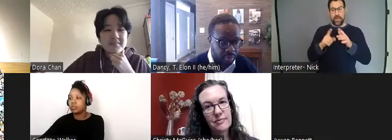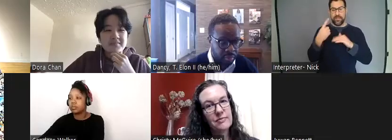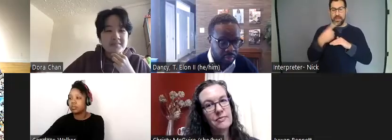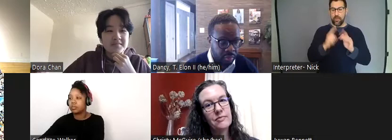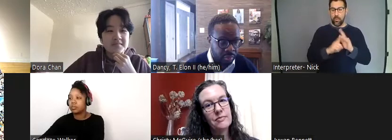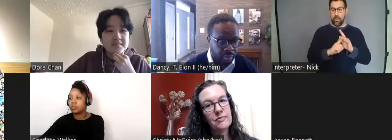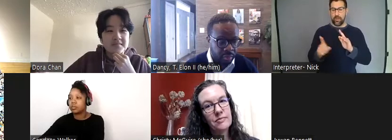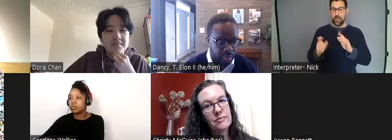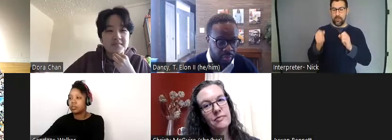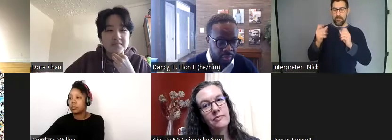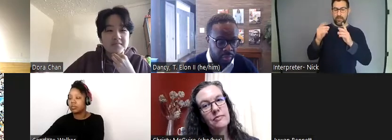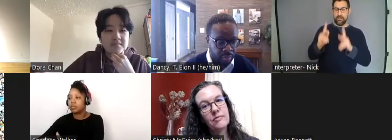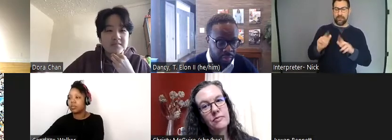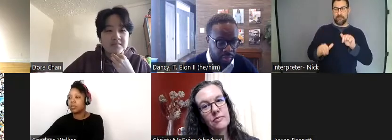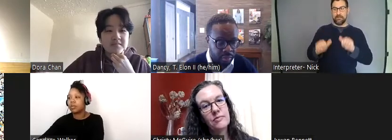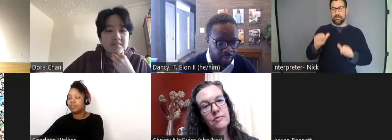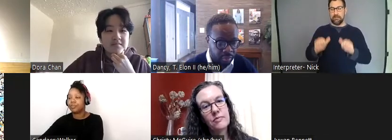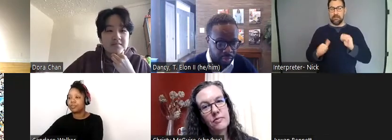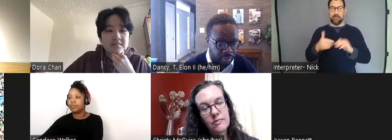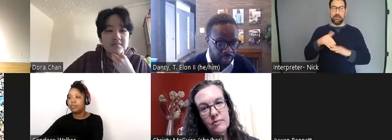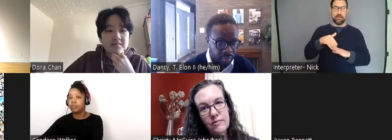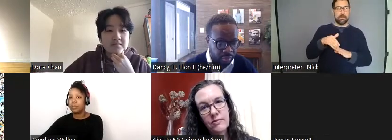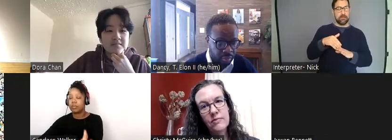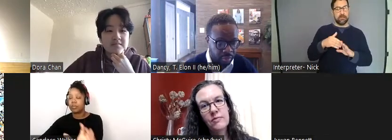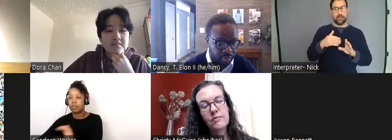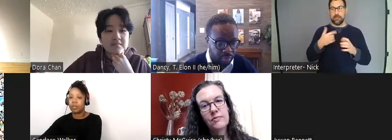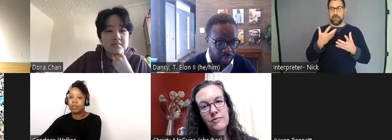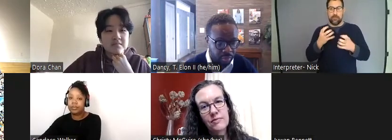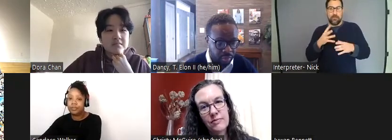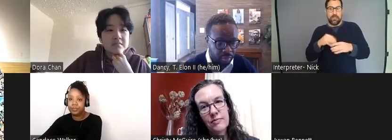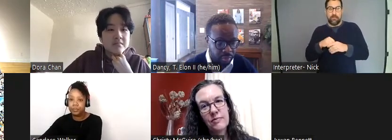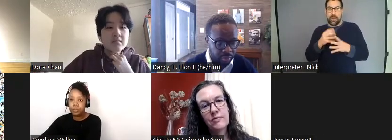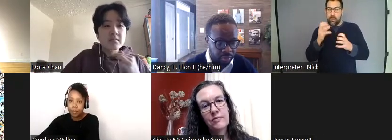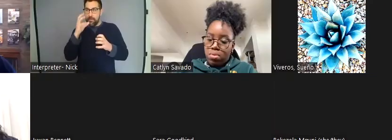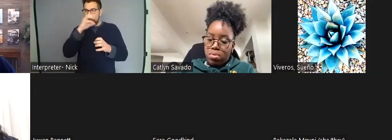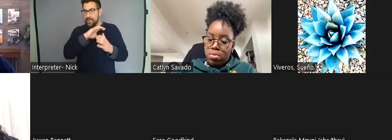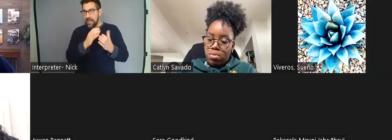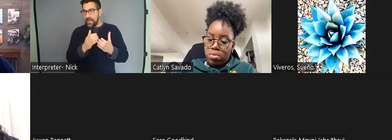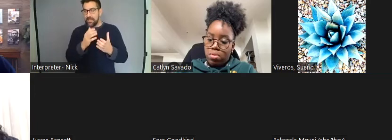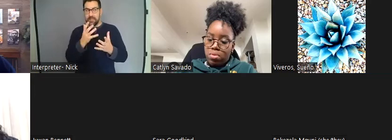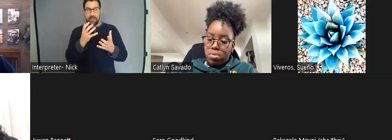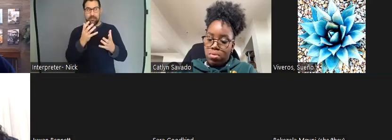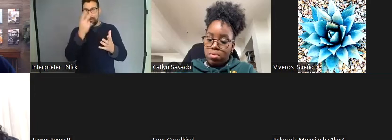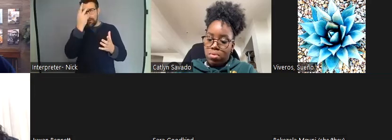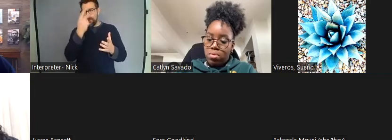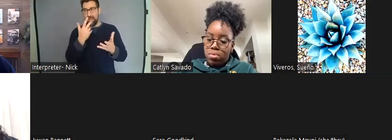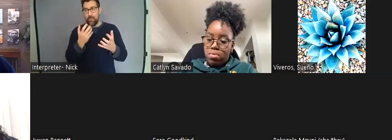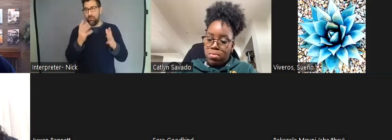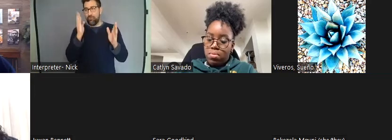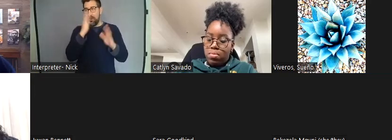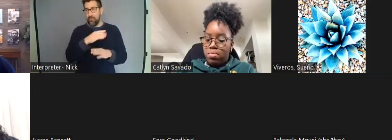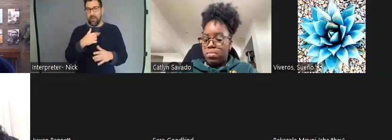if they were going to participate. They didn't know if how their parents would react. They didn't want to miss class. They didn't want to be the first person to go out